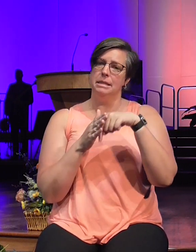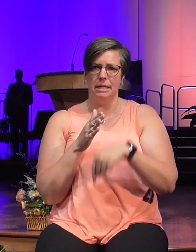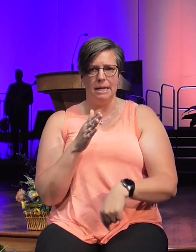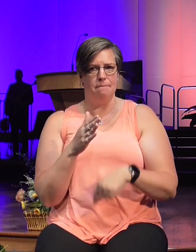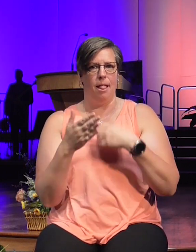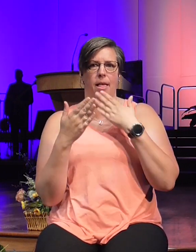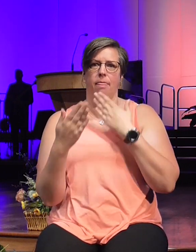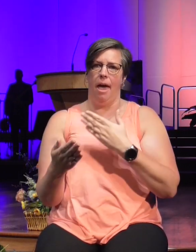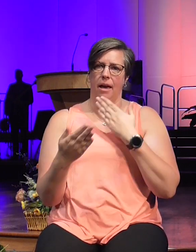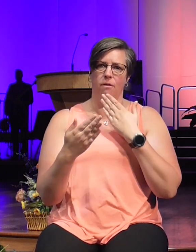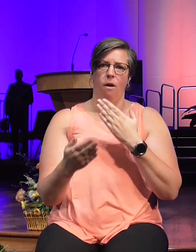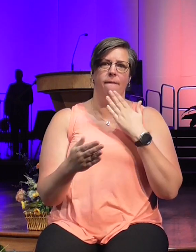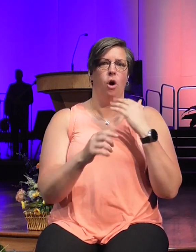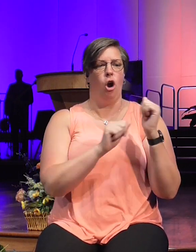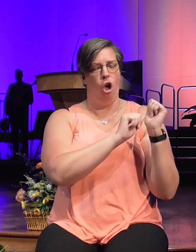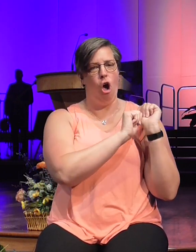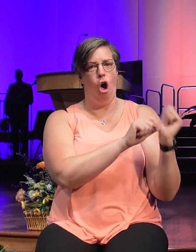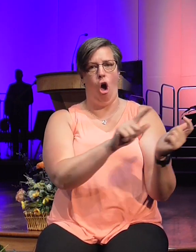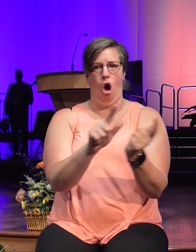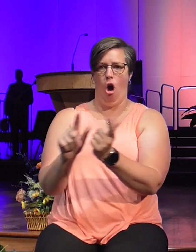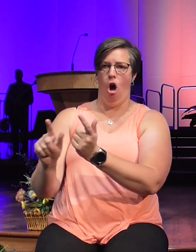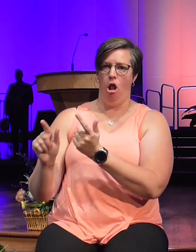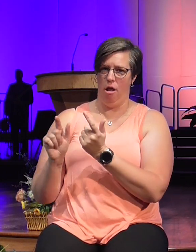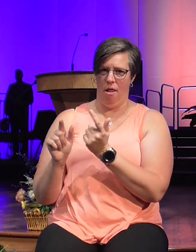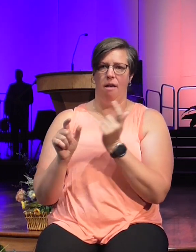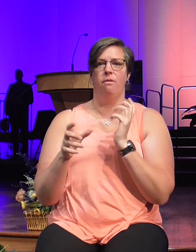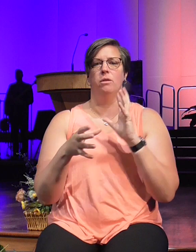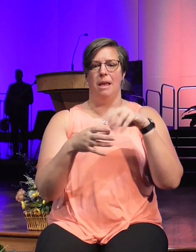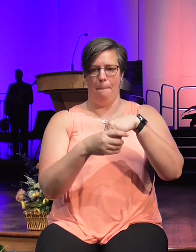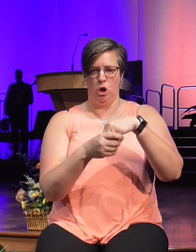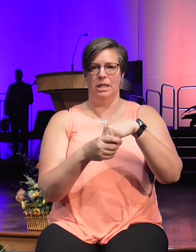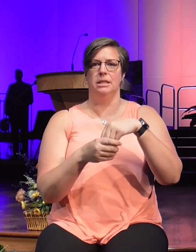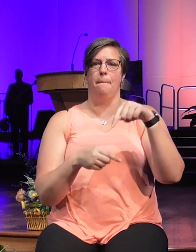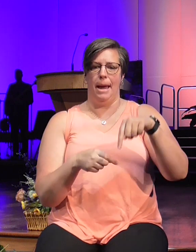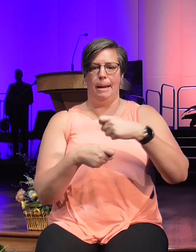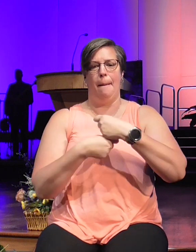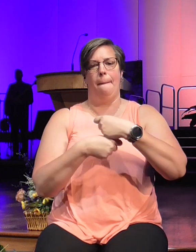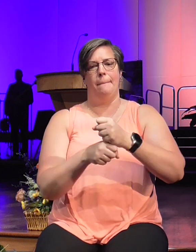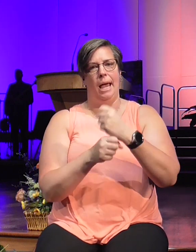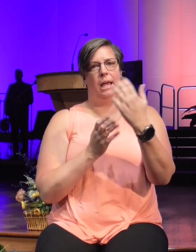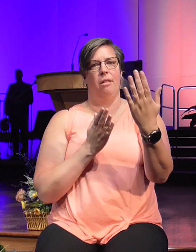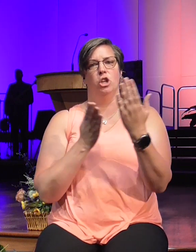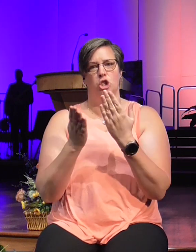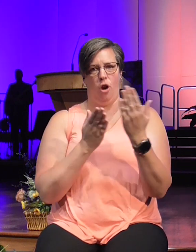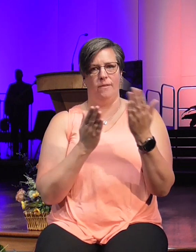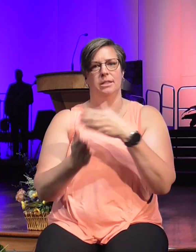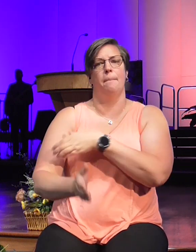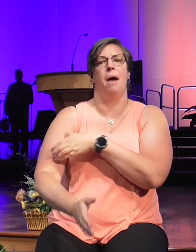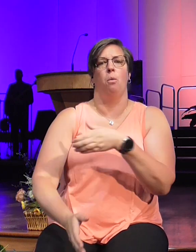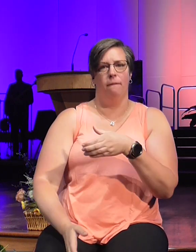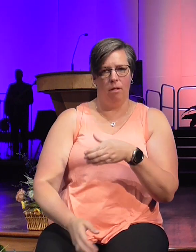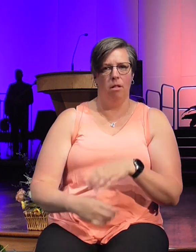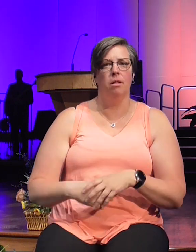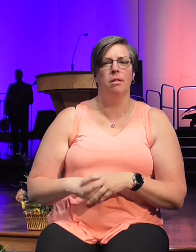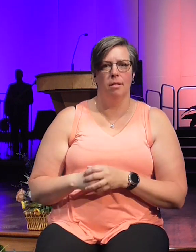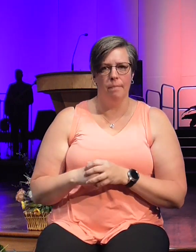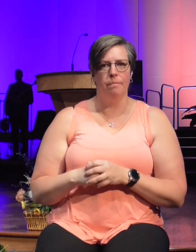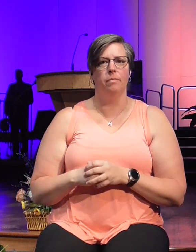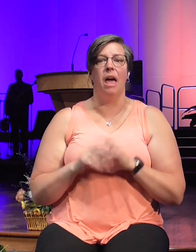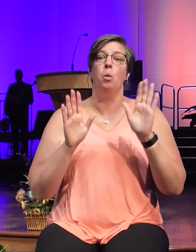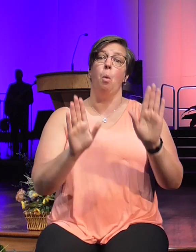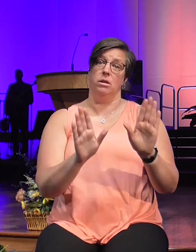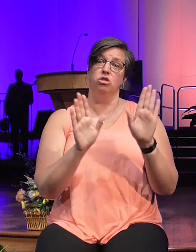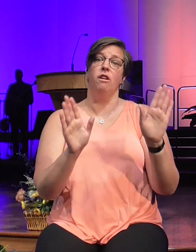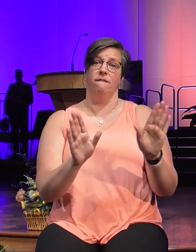of those who participate in making this service a powerful one, a wonderful